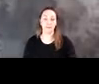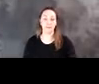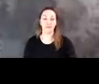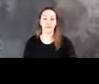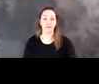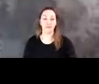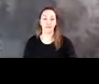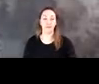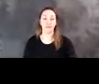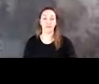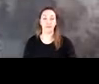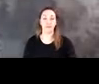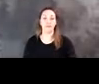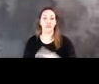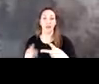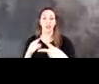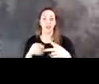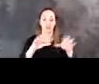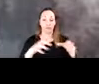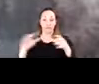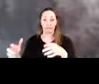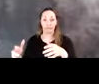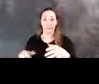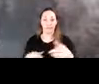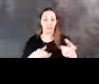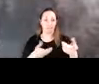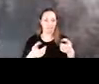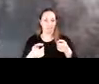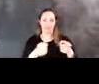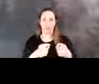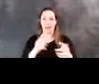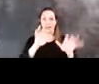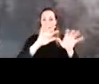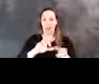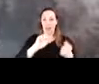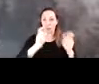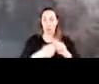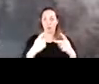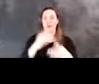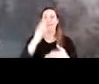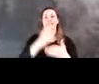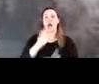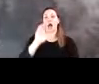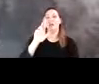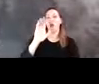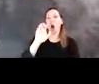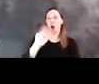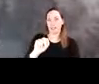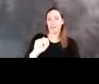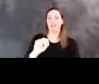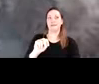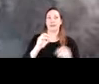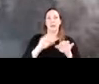So there are two main ways of mitigating climate change. One is stopping carbon emissions at the source, and the other is